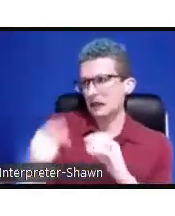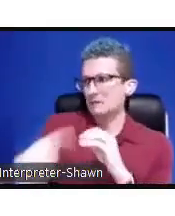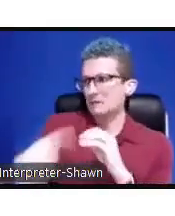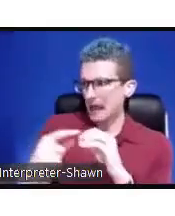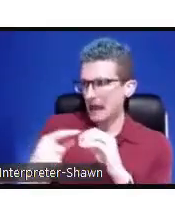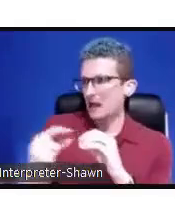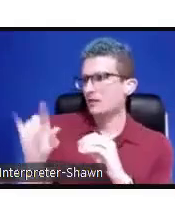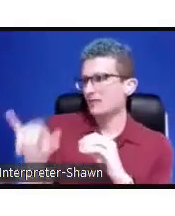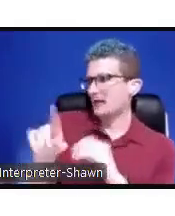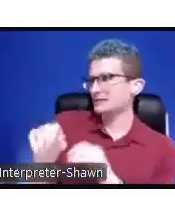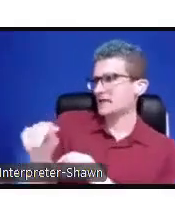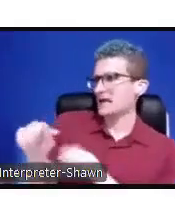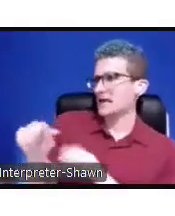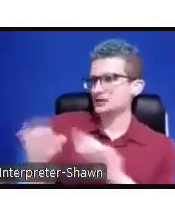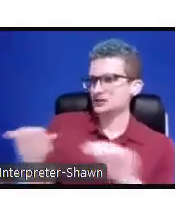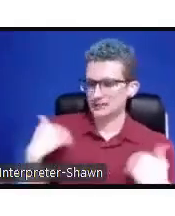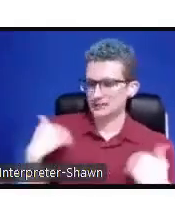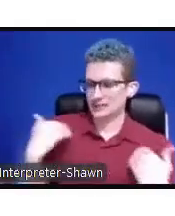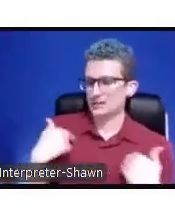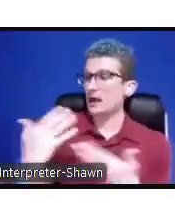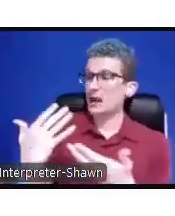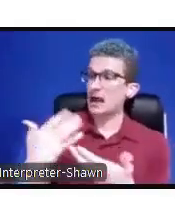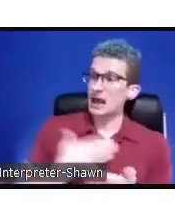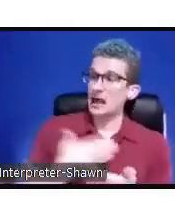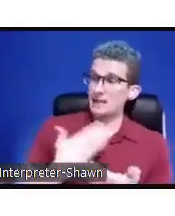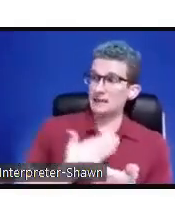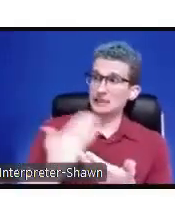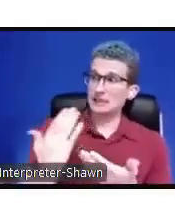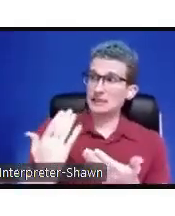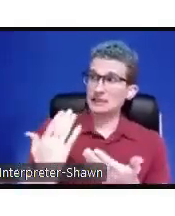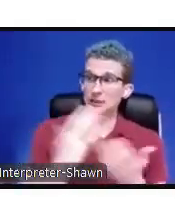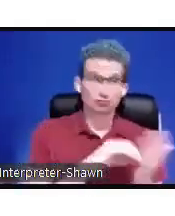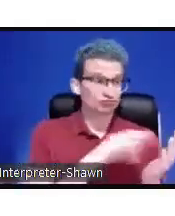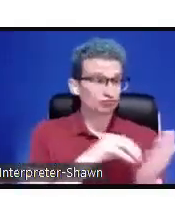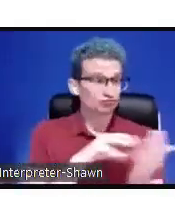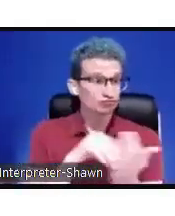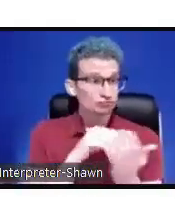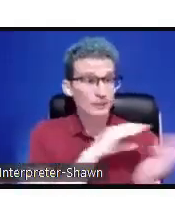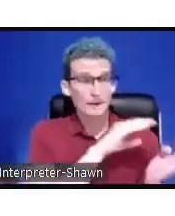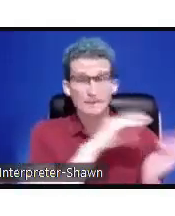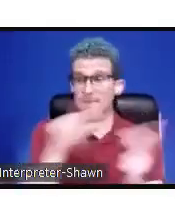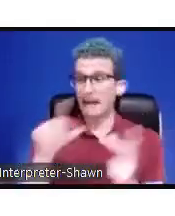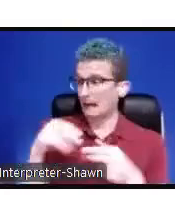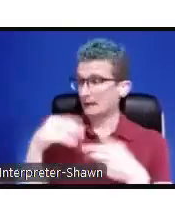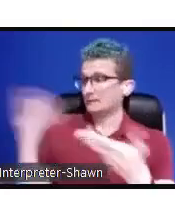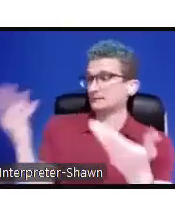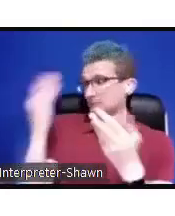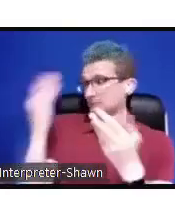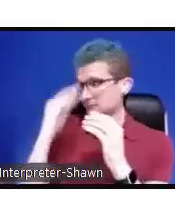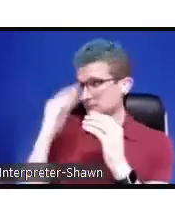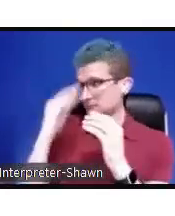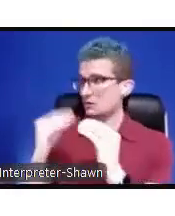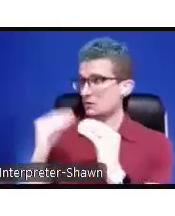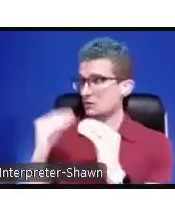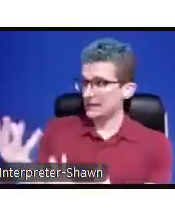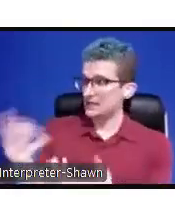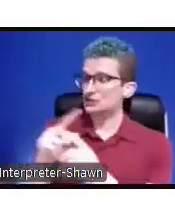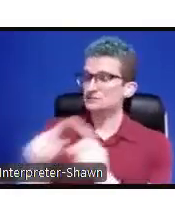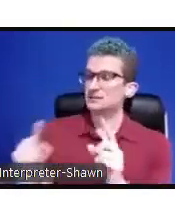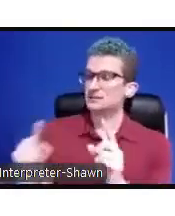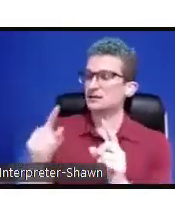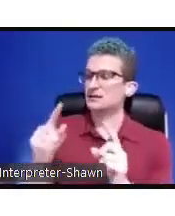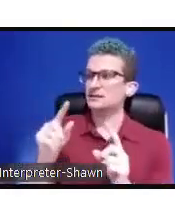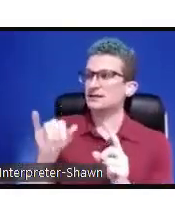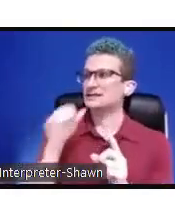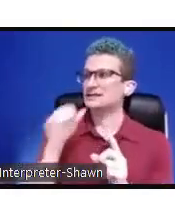come back with more information. But to my knowledge, that's not something that's available to Performance Hub at this time. That doesn't mean